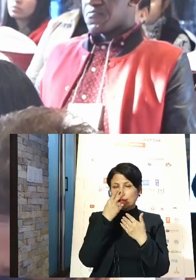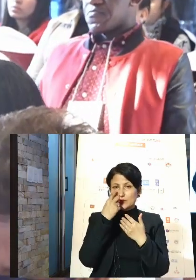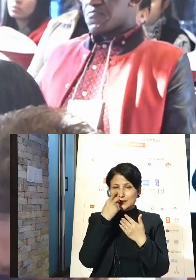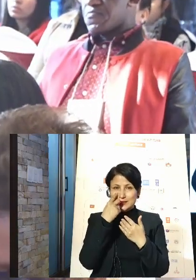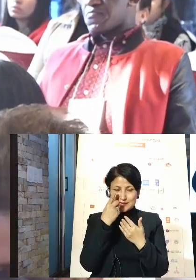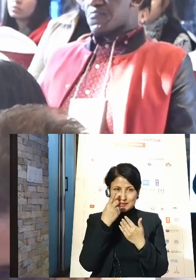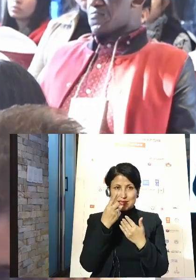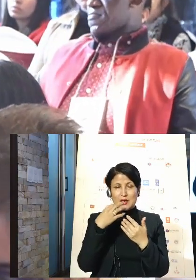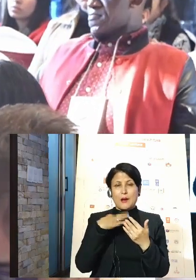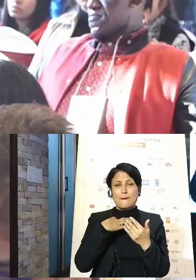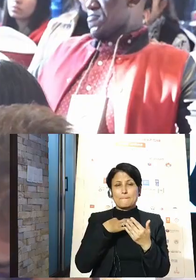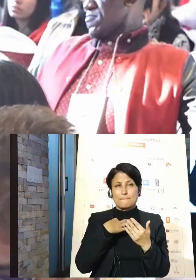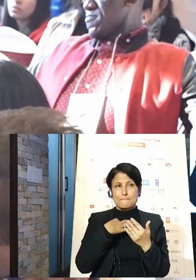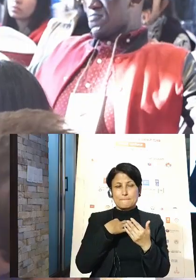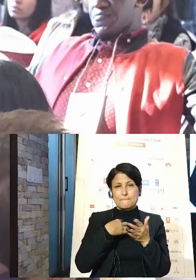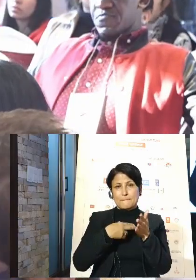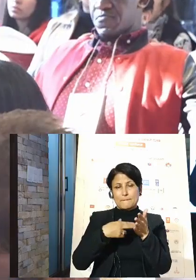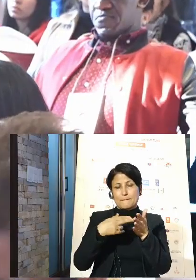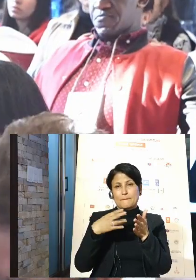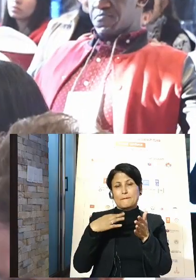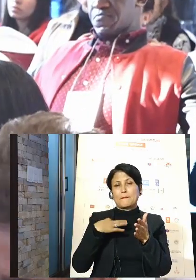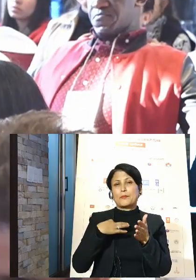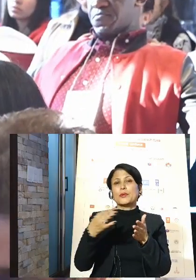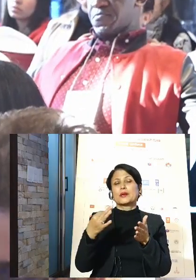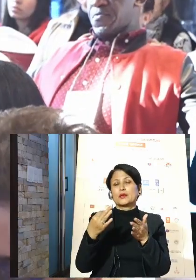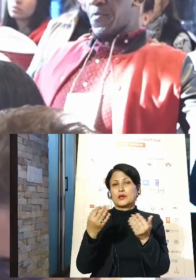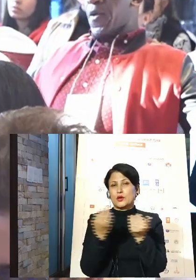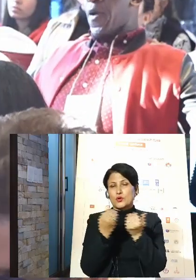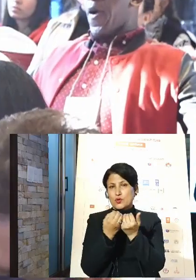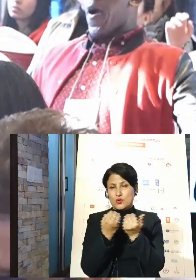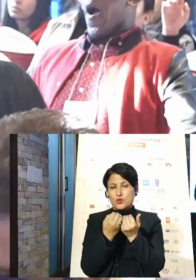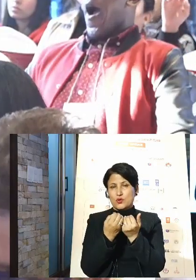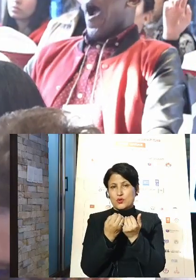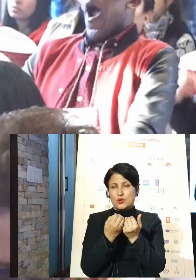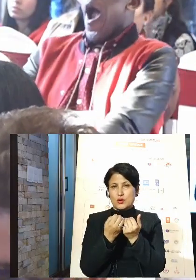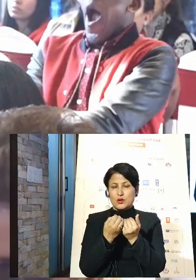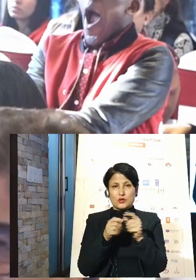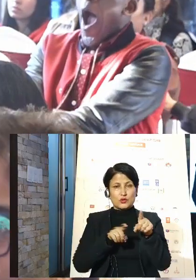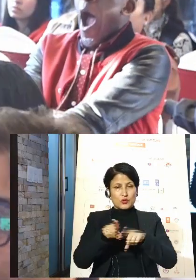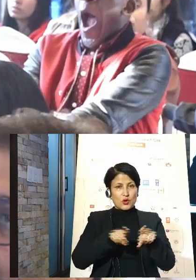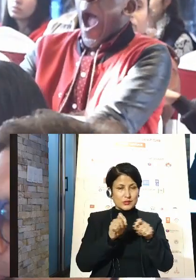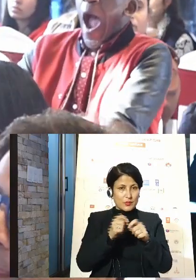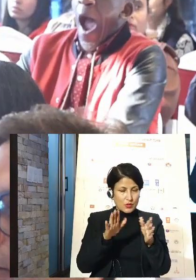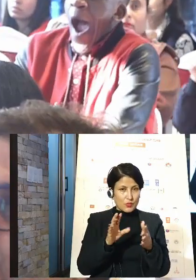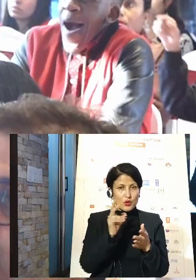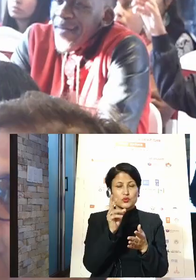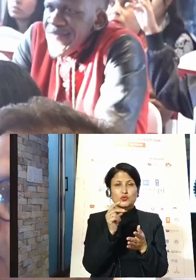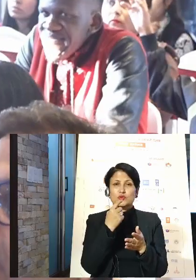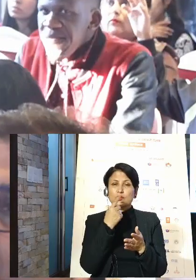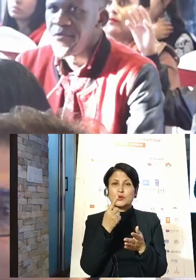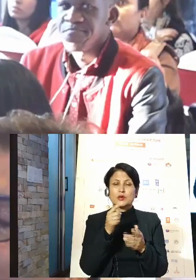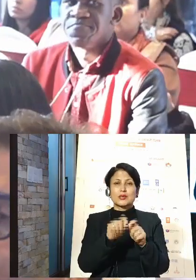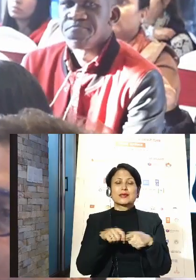considering while making that map? And 2, how did the visual representations differ area to